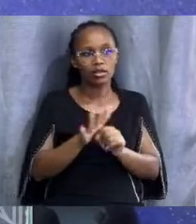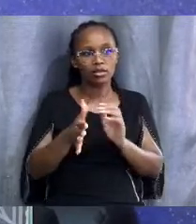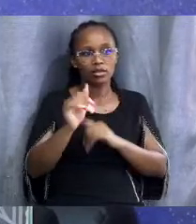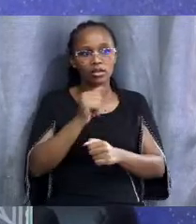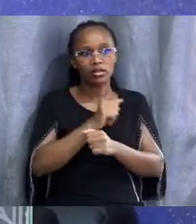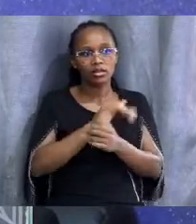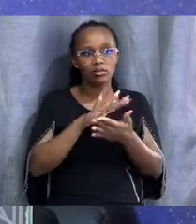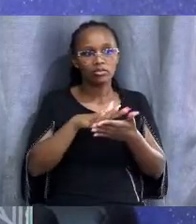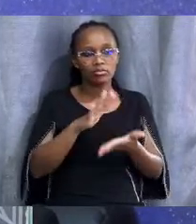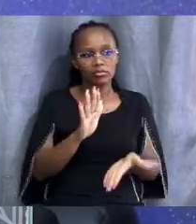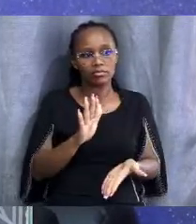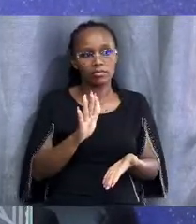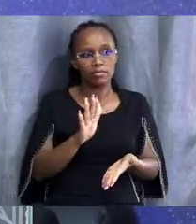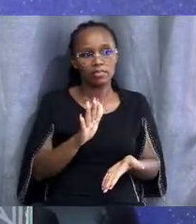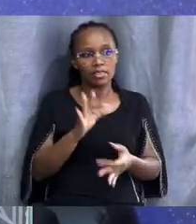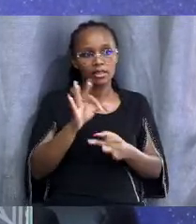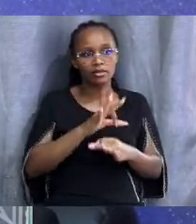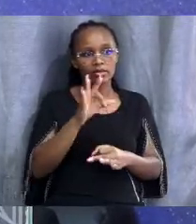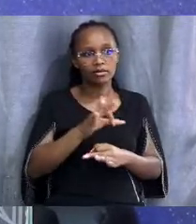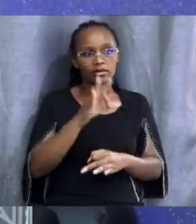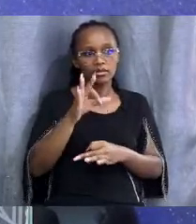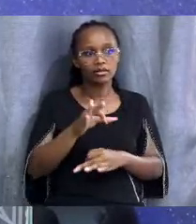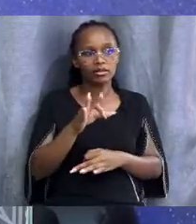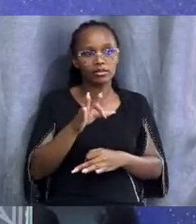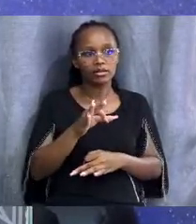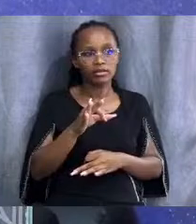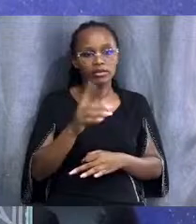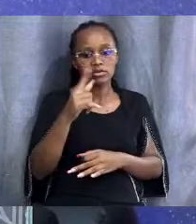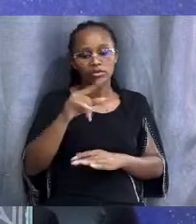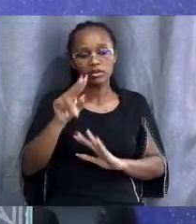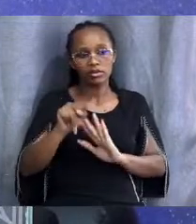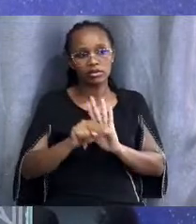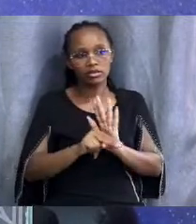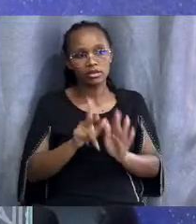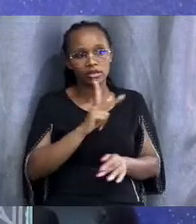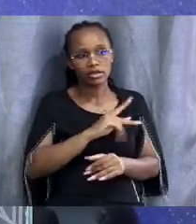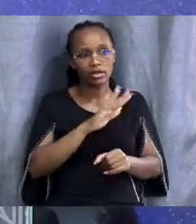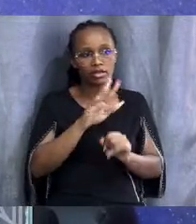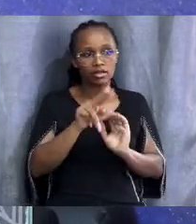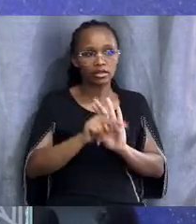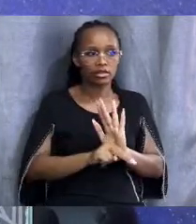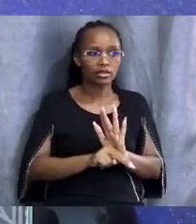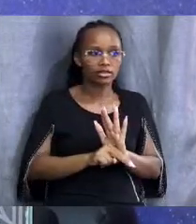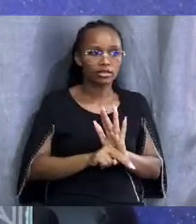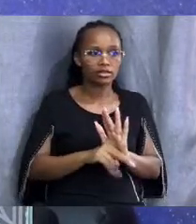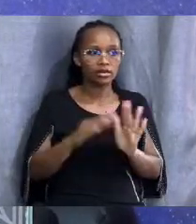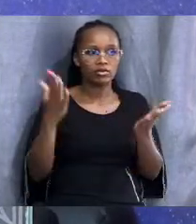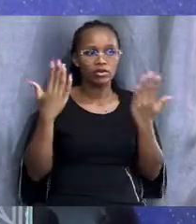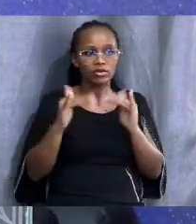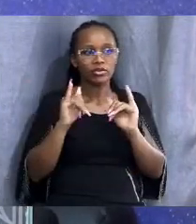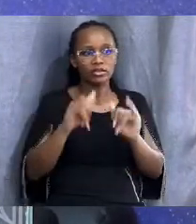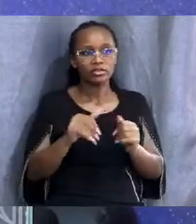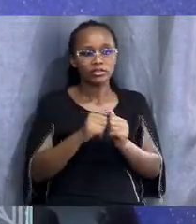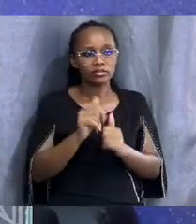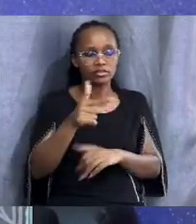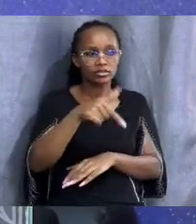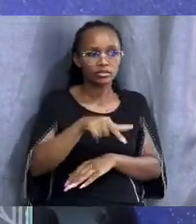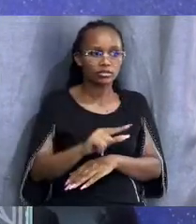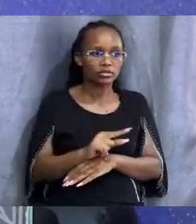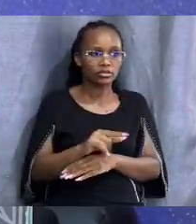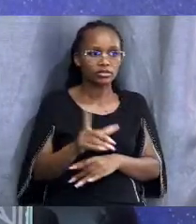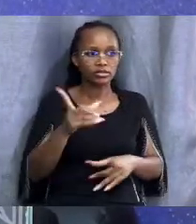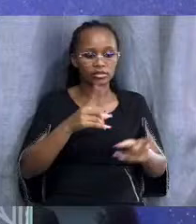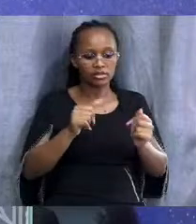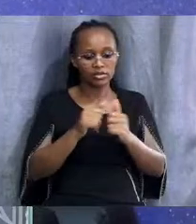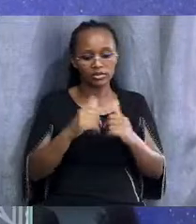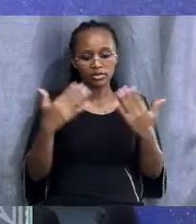God loved you more. Your spirit of industriousness, kindness, and focus will forever live within us. Dance